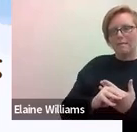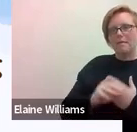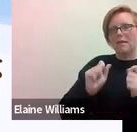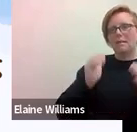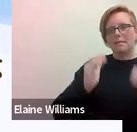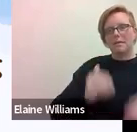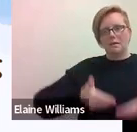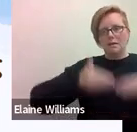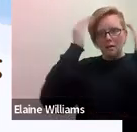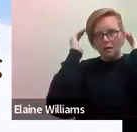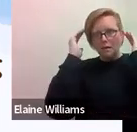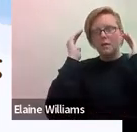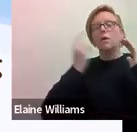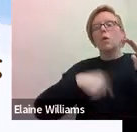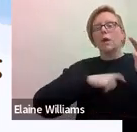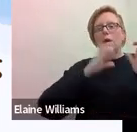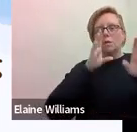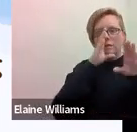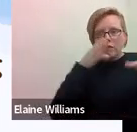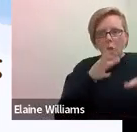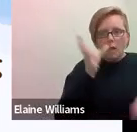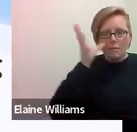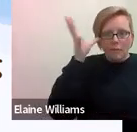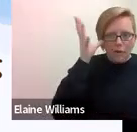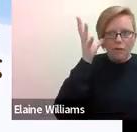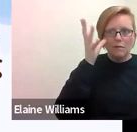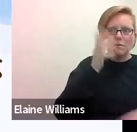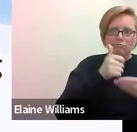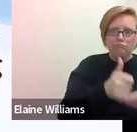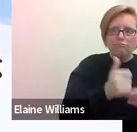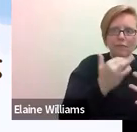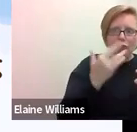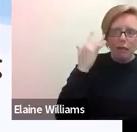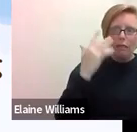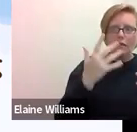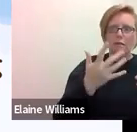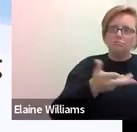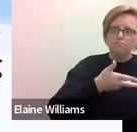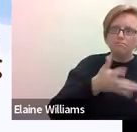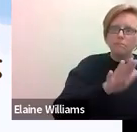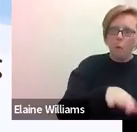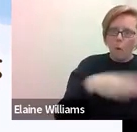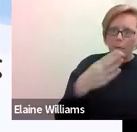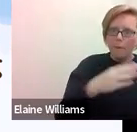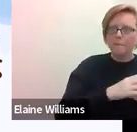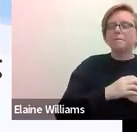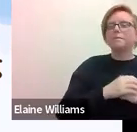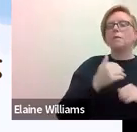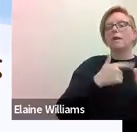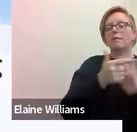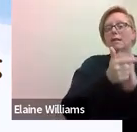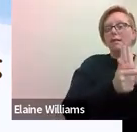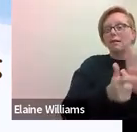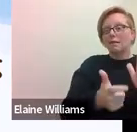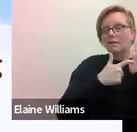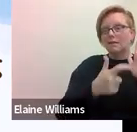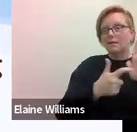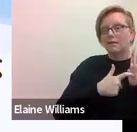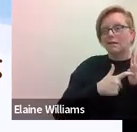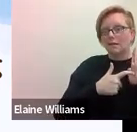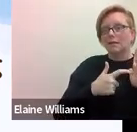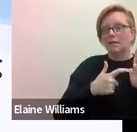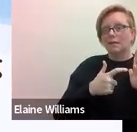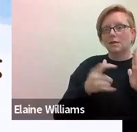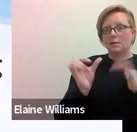parent focused and parent friendly. Also remember there are legal requirements that are outlined in user related to the